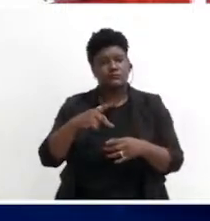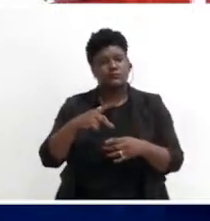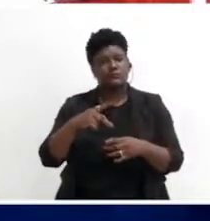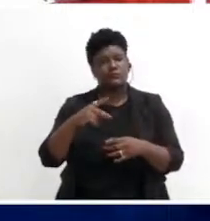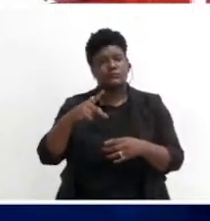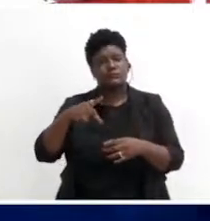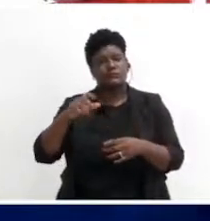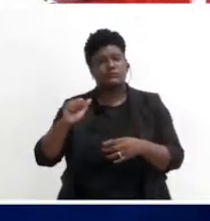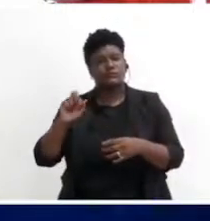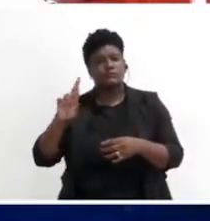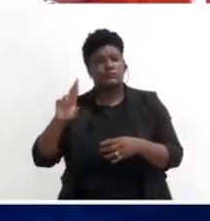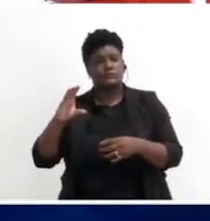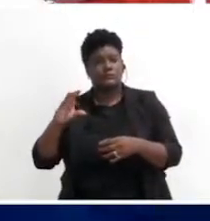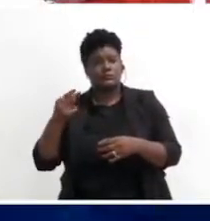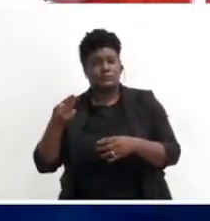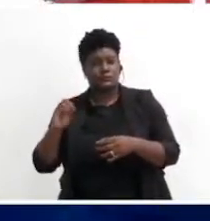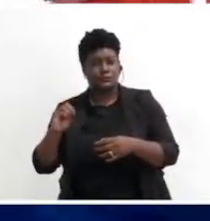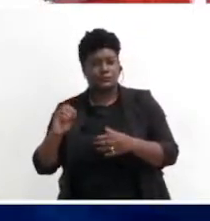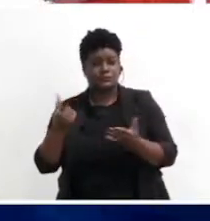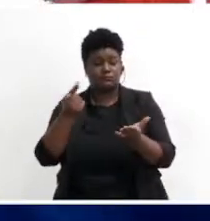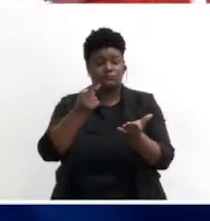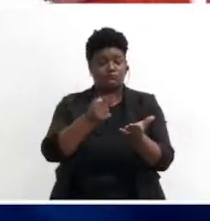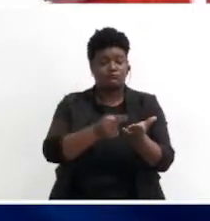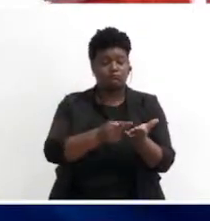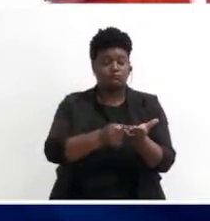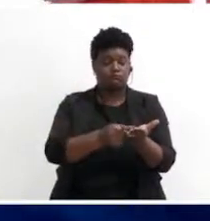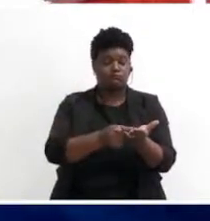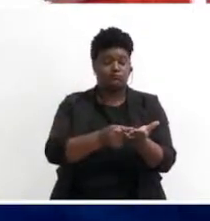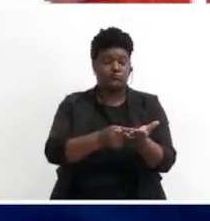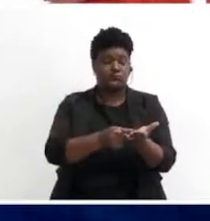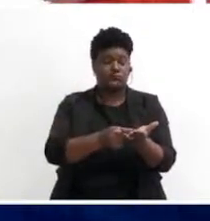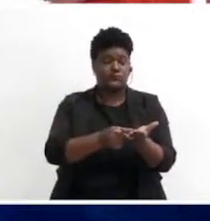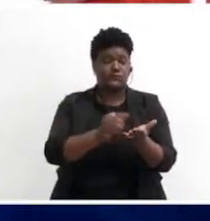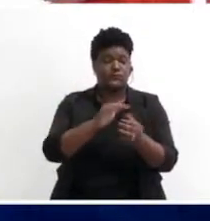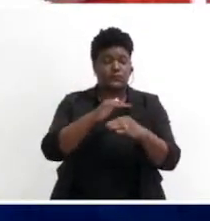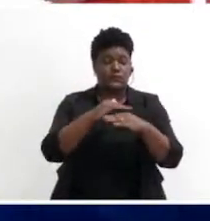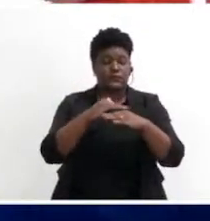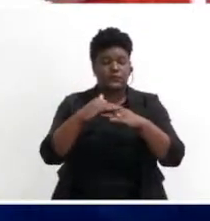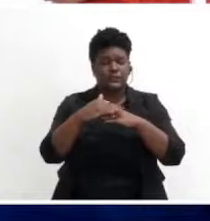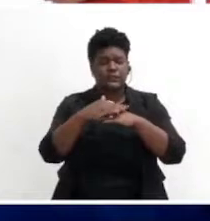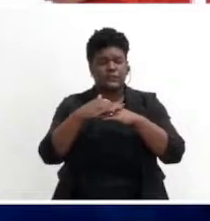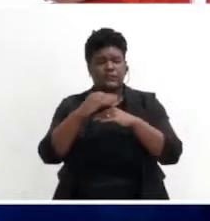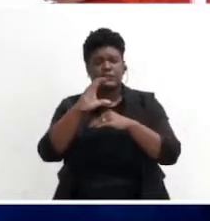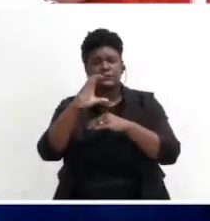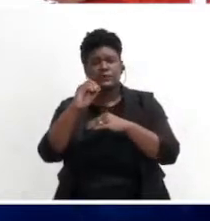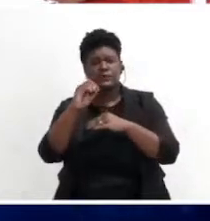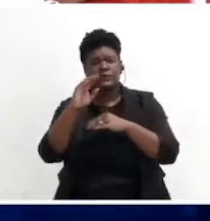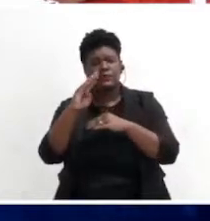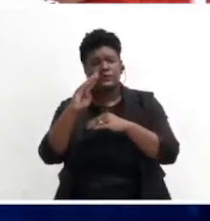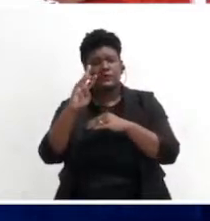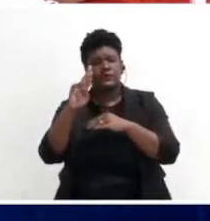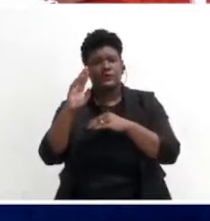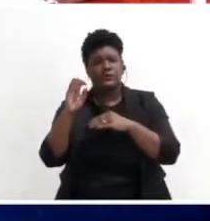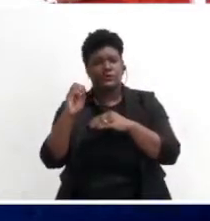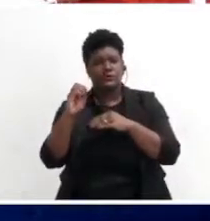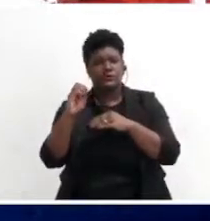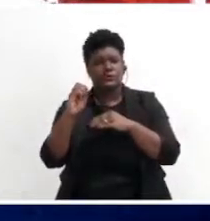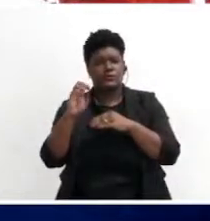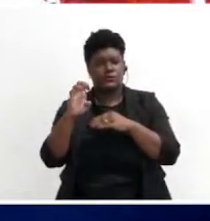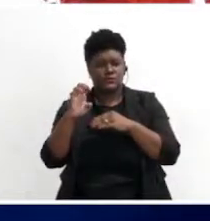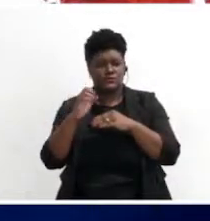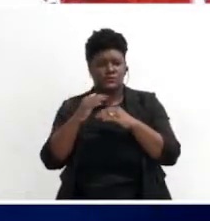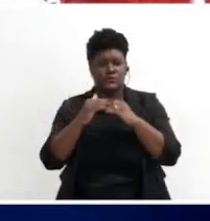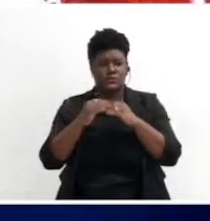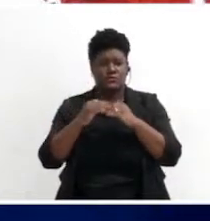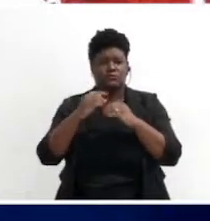been coated with a kind of a thick copper layer because if you didn't do that, the laser could burn through a normal chip pad, so